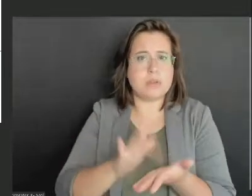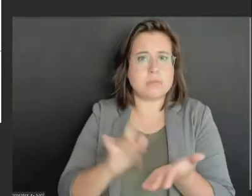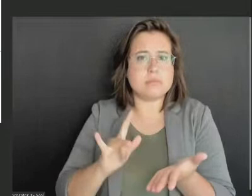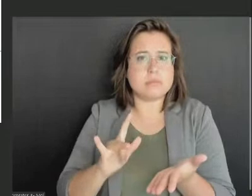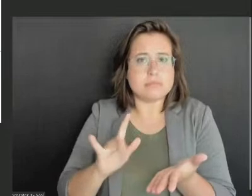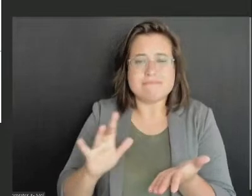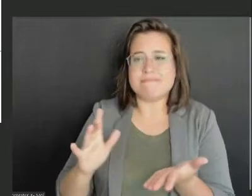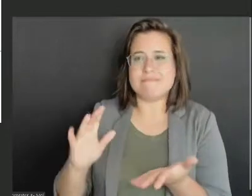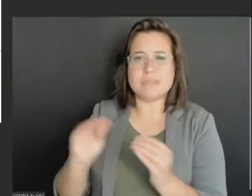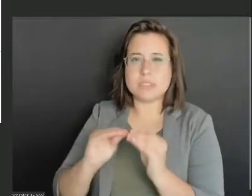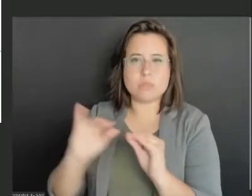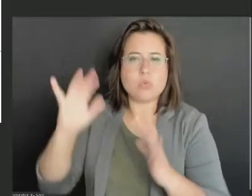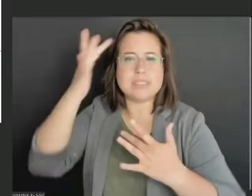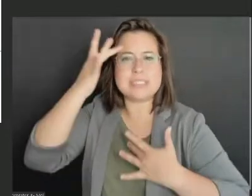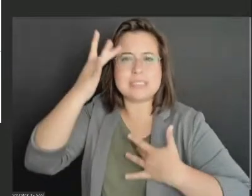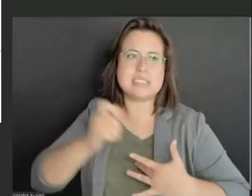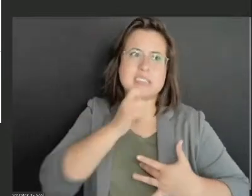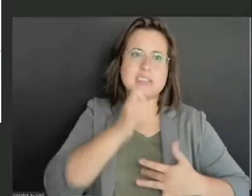punished.